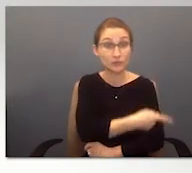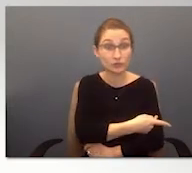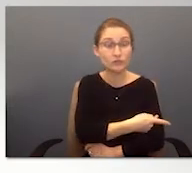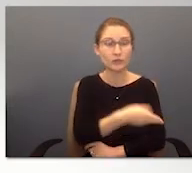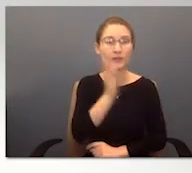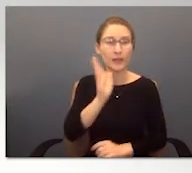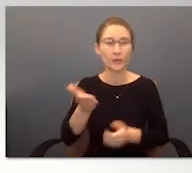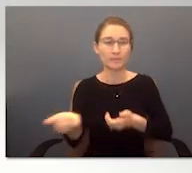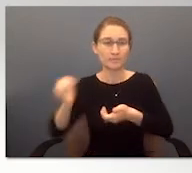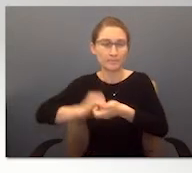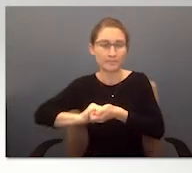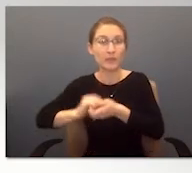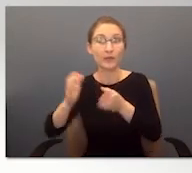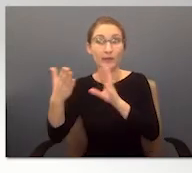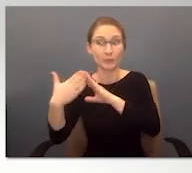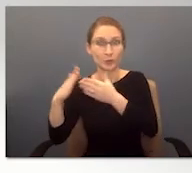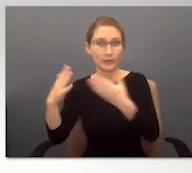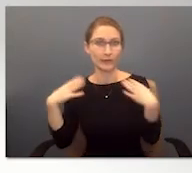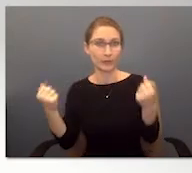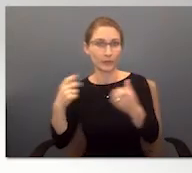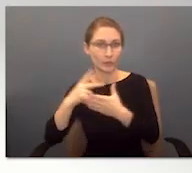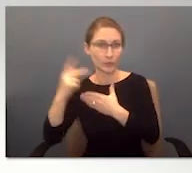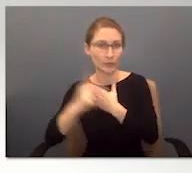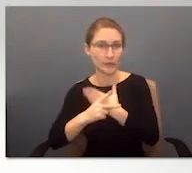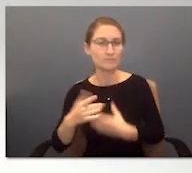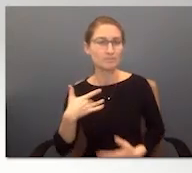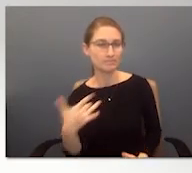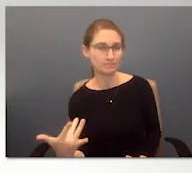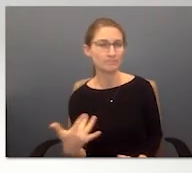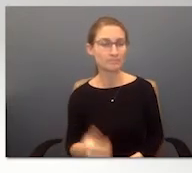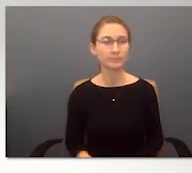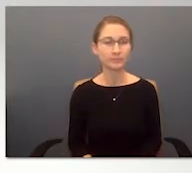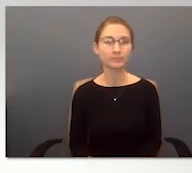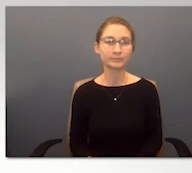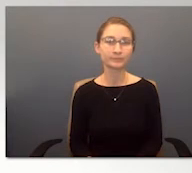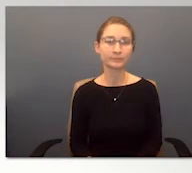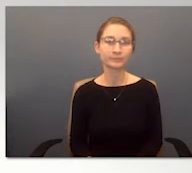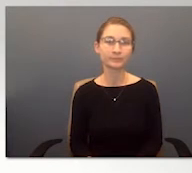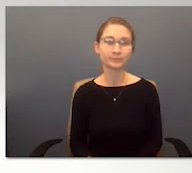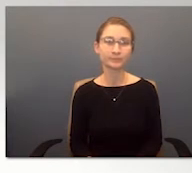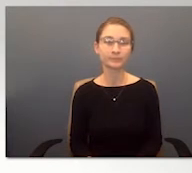a community health program in the area.